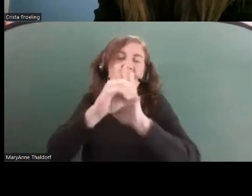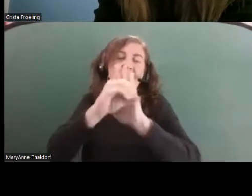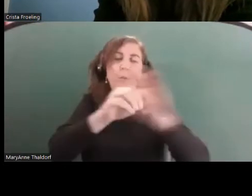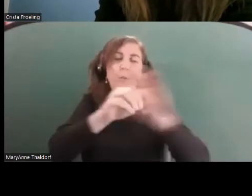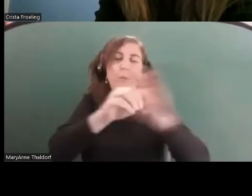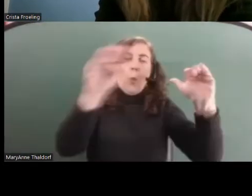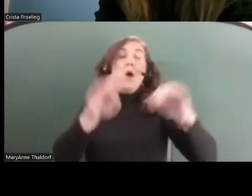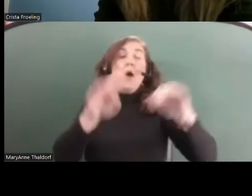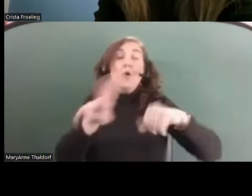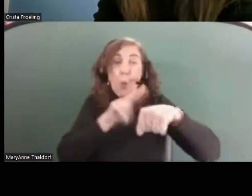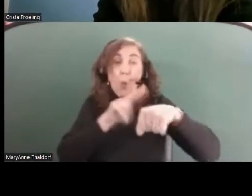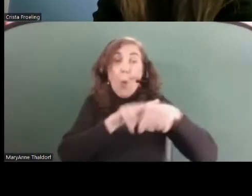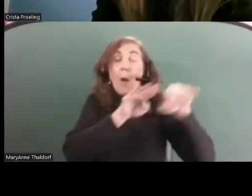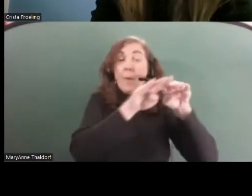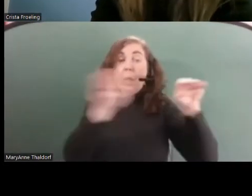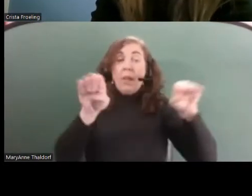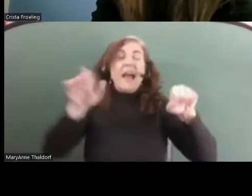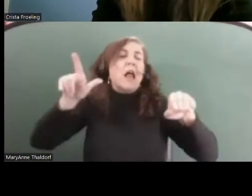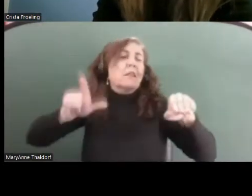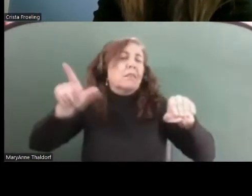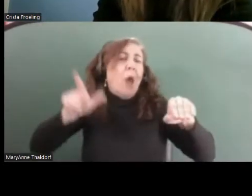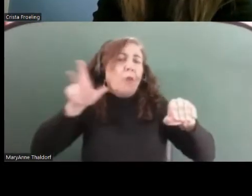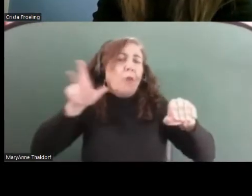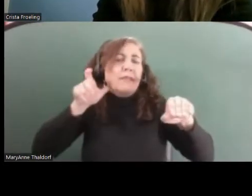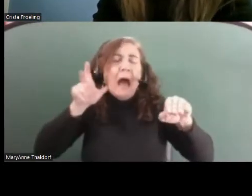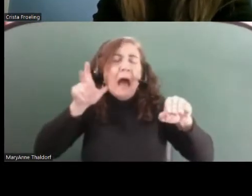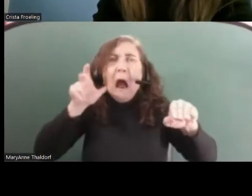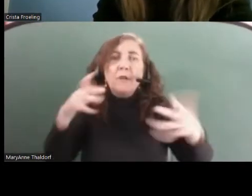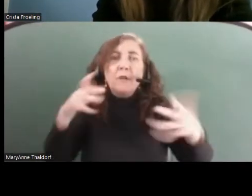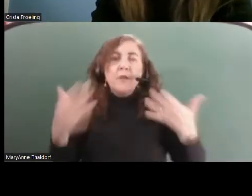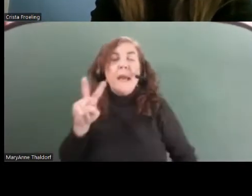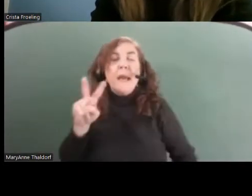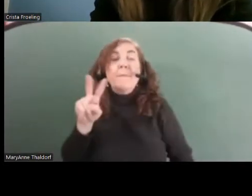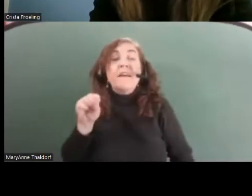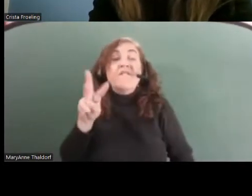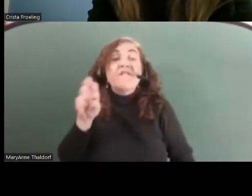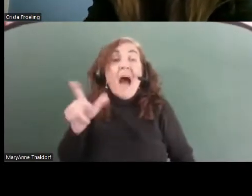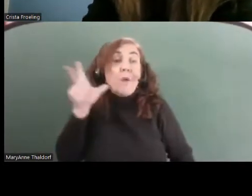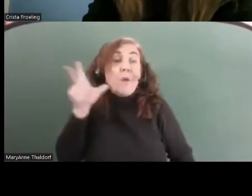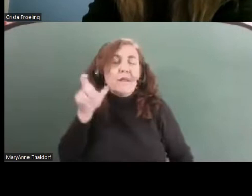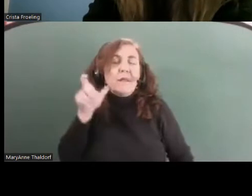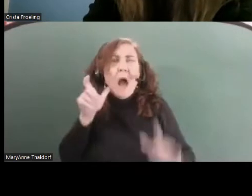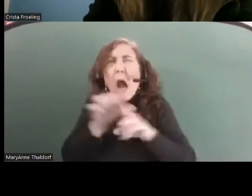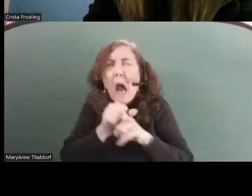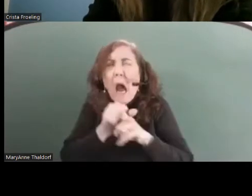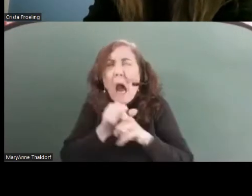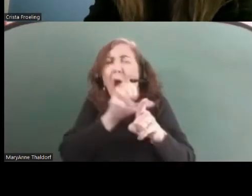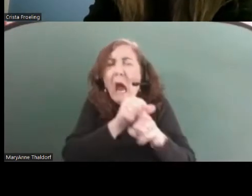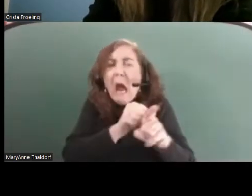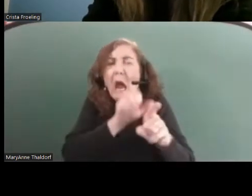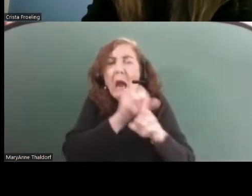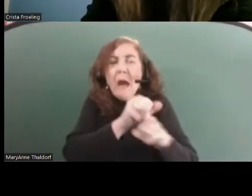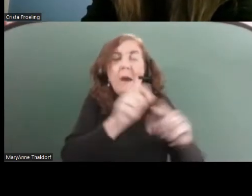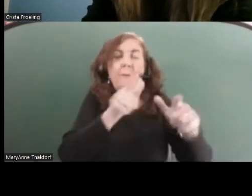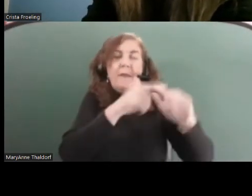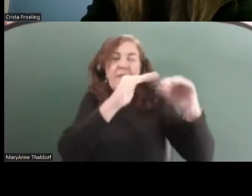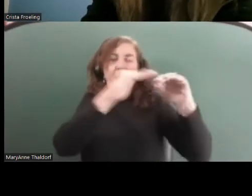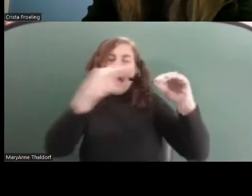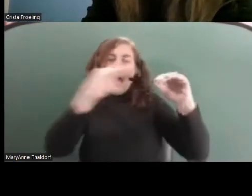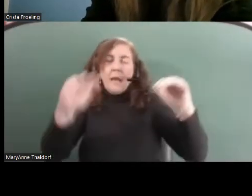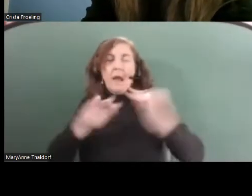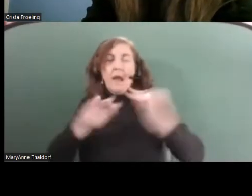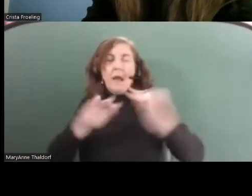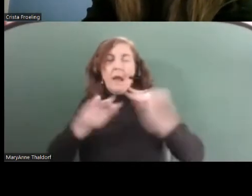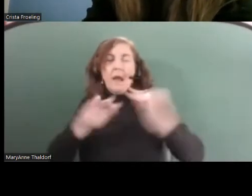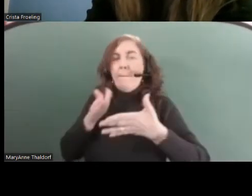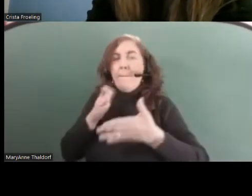normal hearing in the low pitches. So you're going to get vowel information. But by the time you start to get in the mid pitches, you're down to